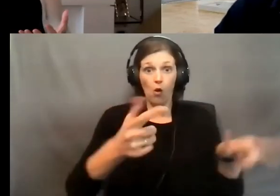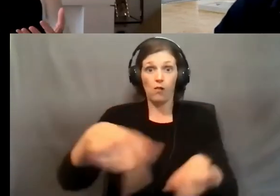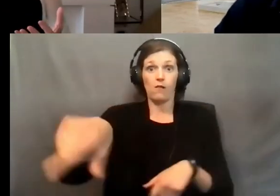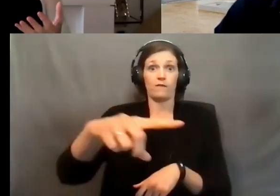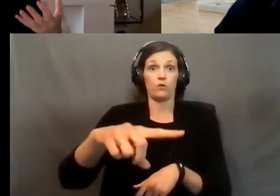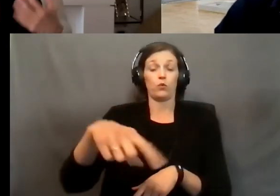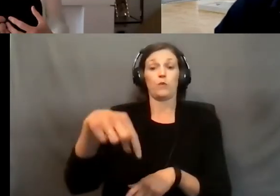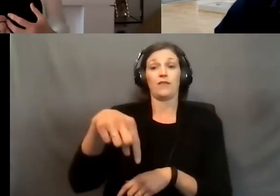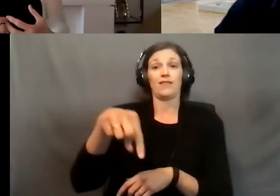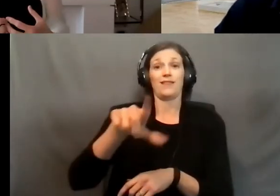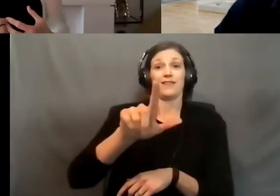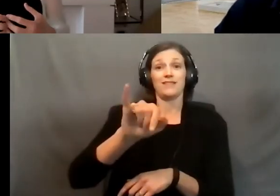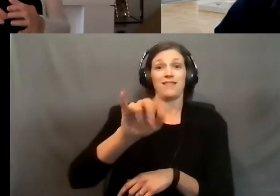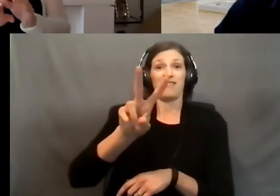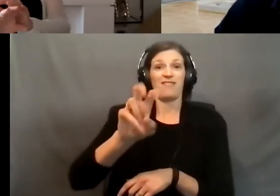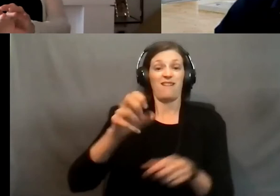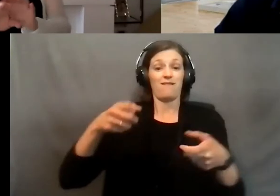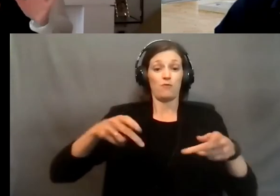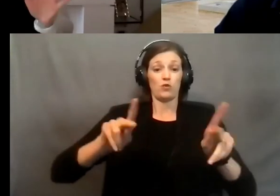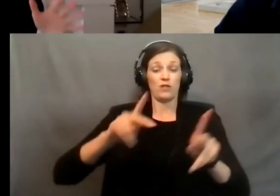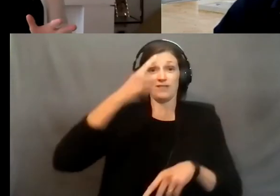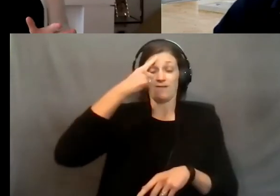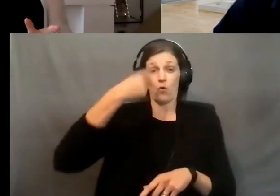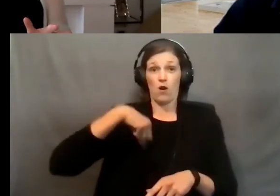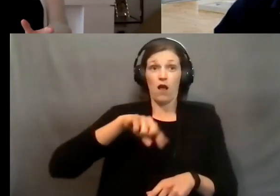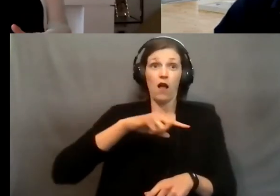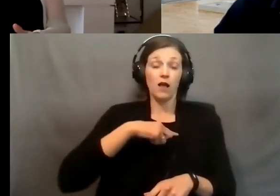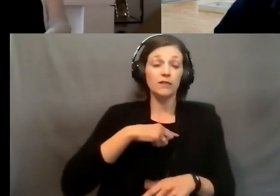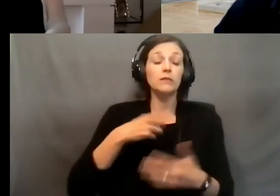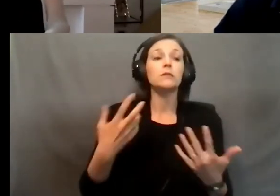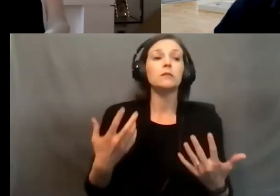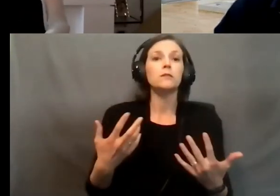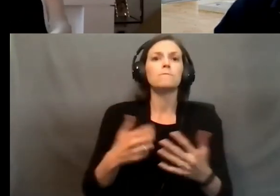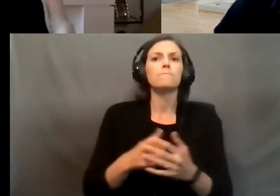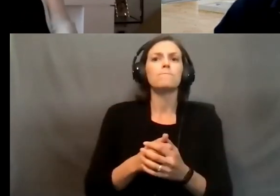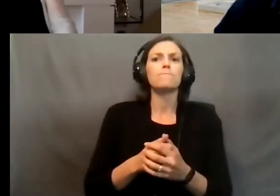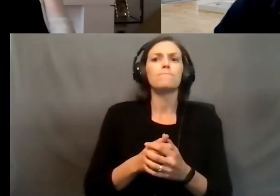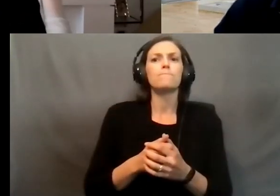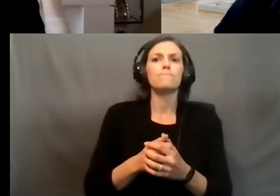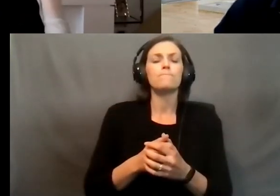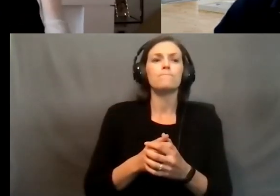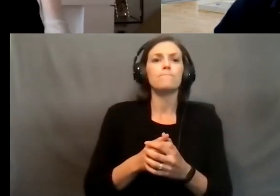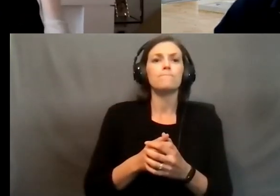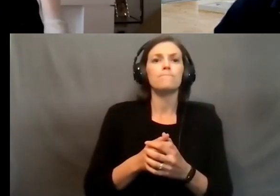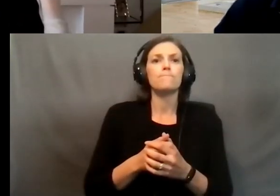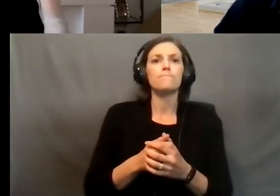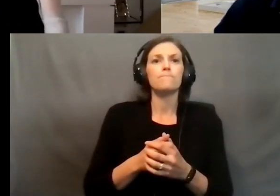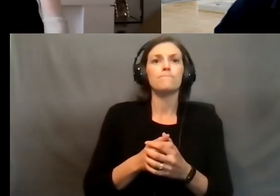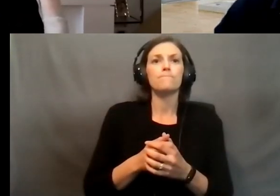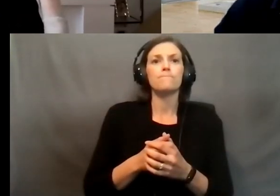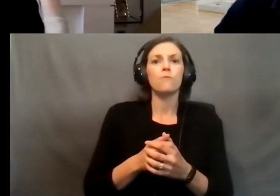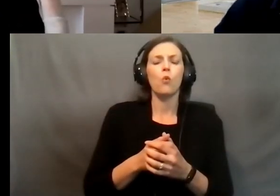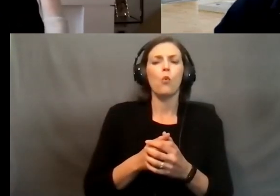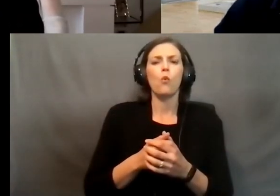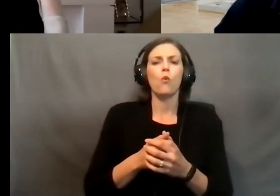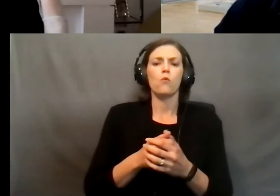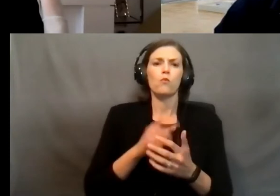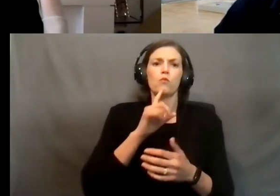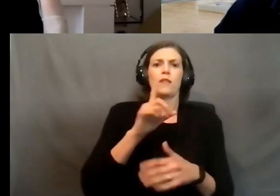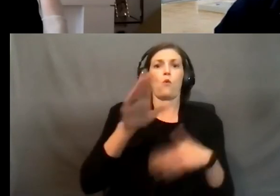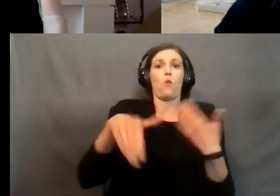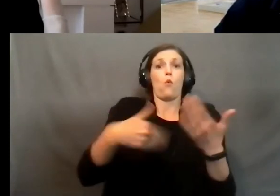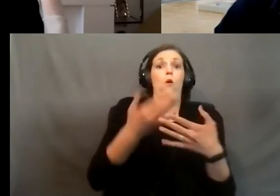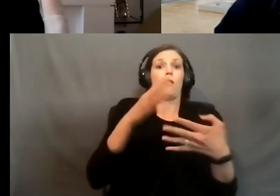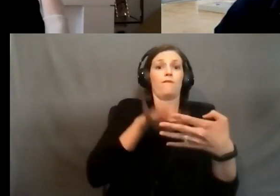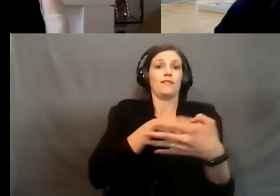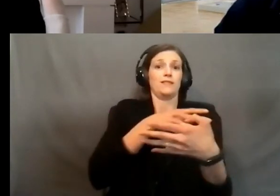opportunities for us in no way or all of the scheduled opportunities that we've